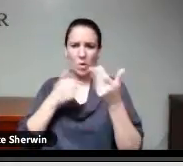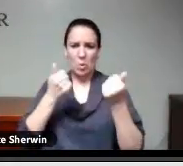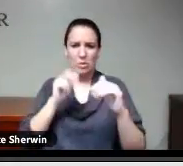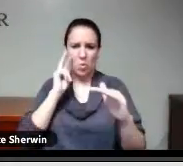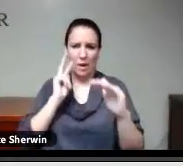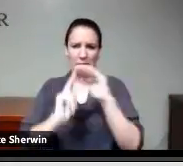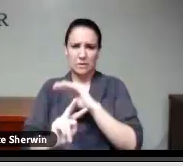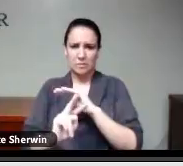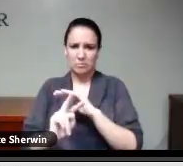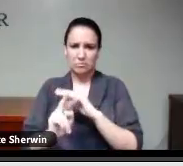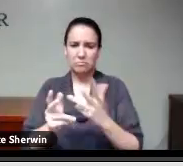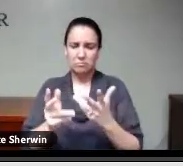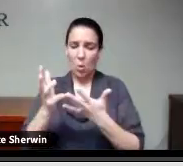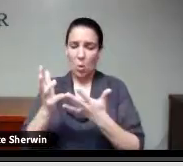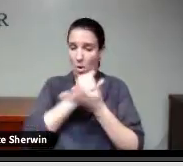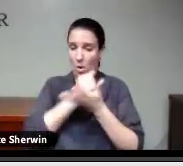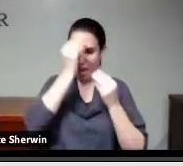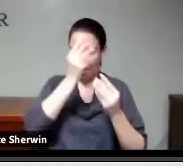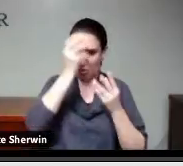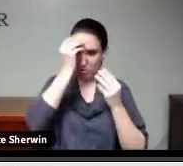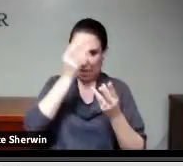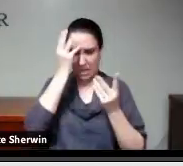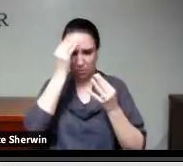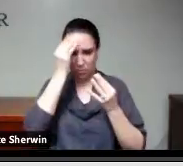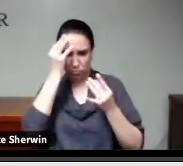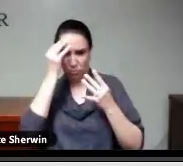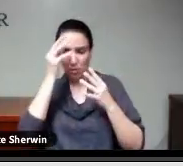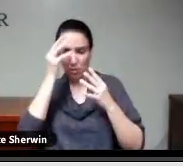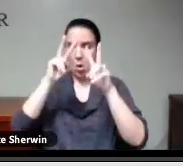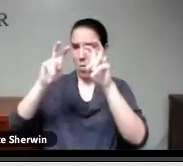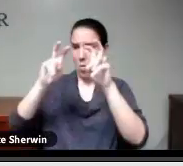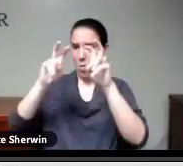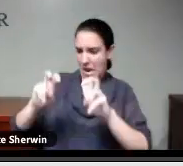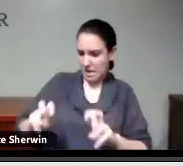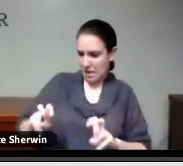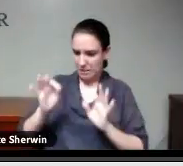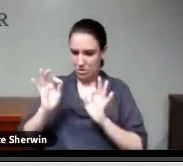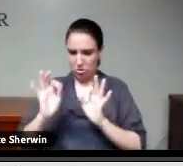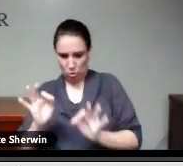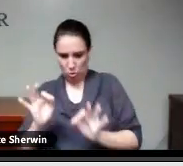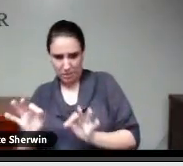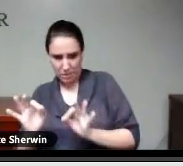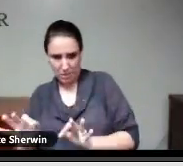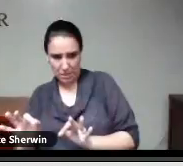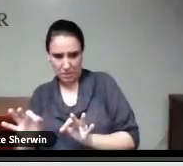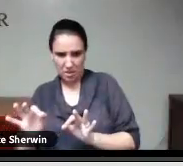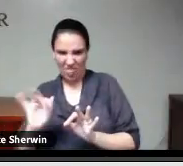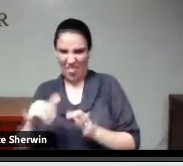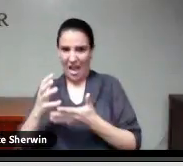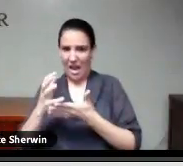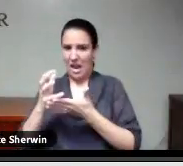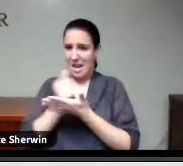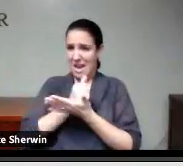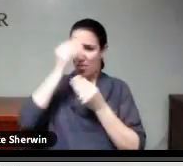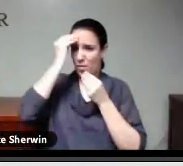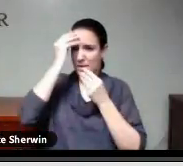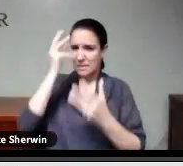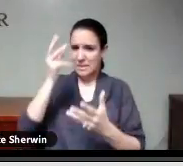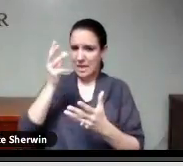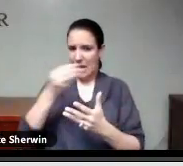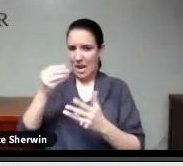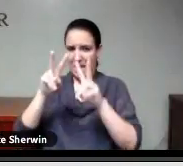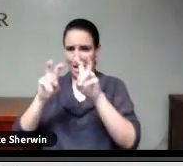data and brainstorm. We do some analysis and make some choices. This gathering data and analysis, these